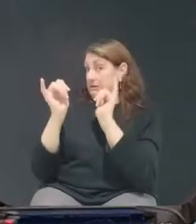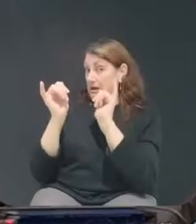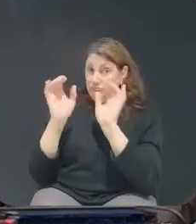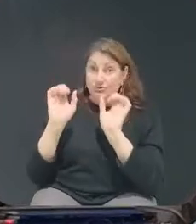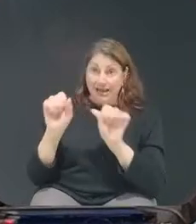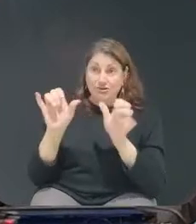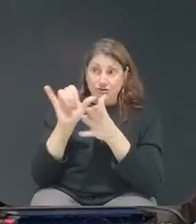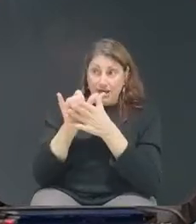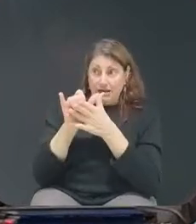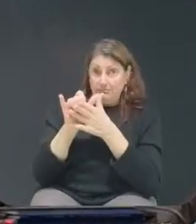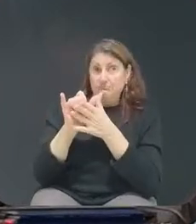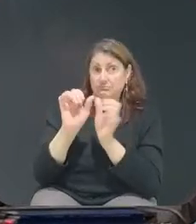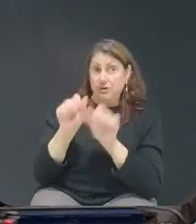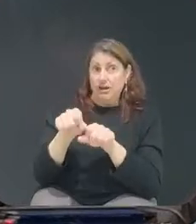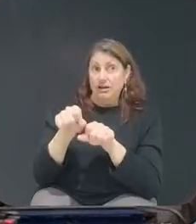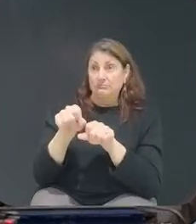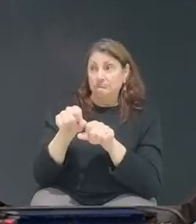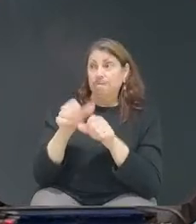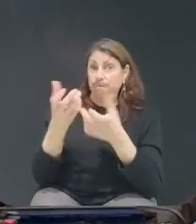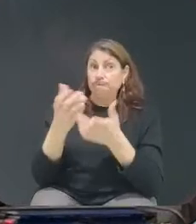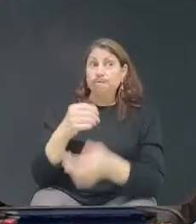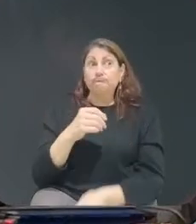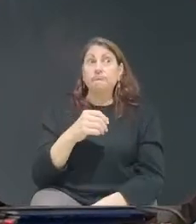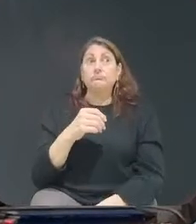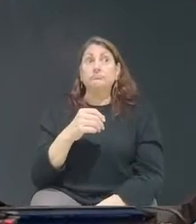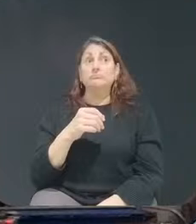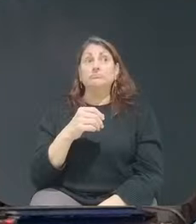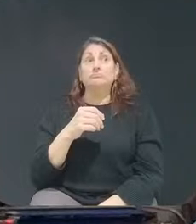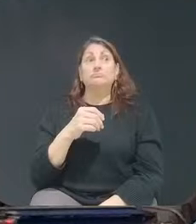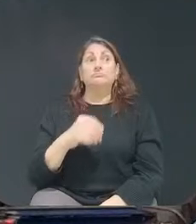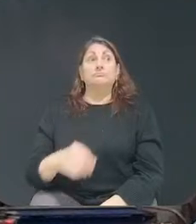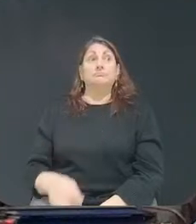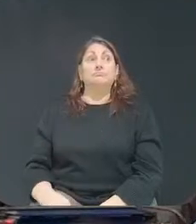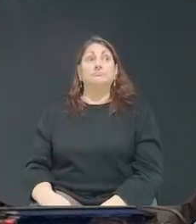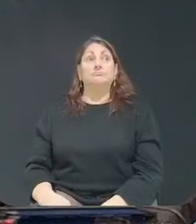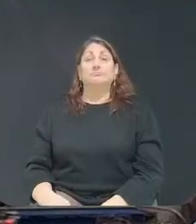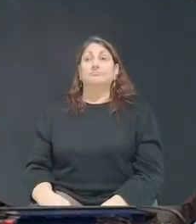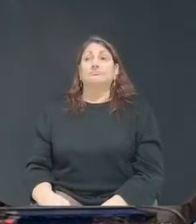Did you have a question? No? Okay.